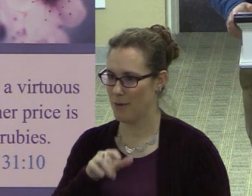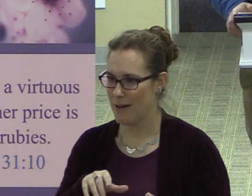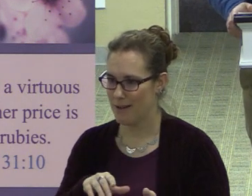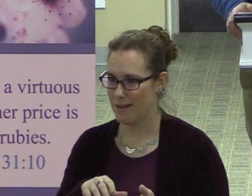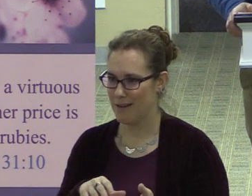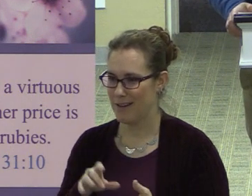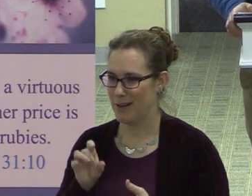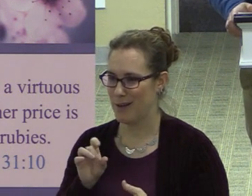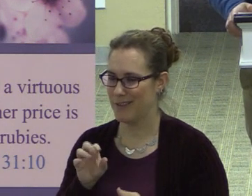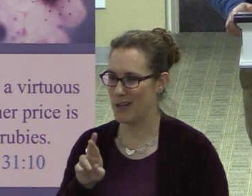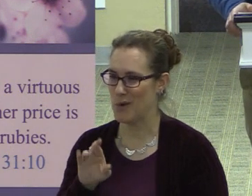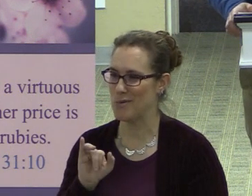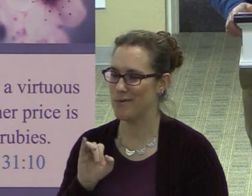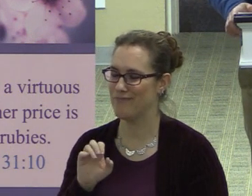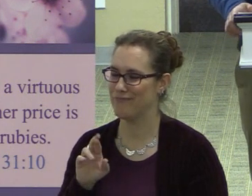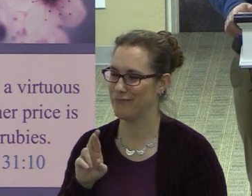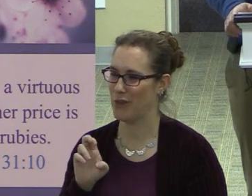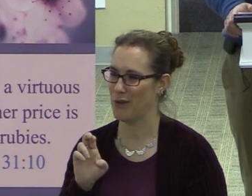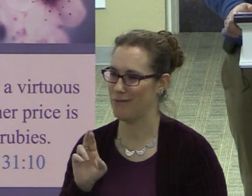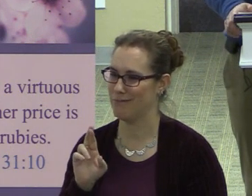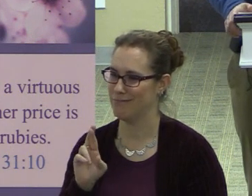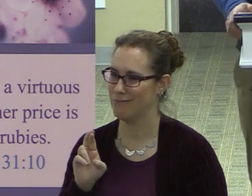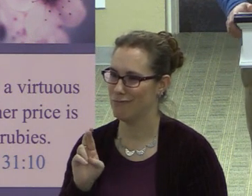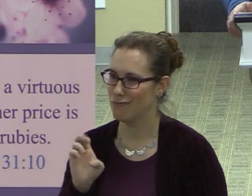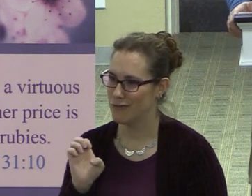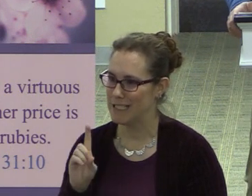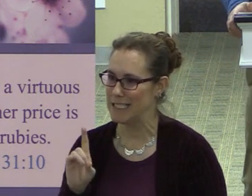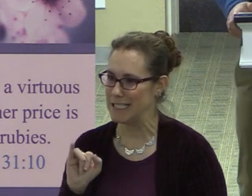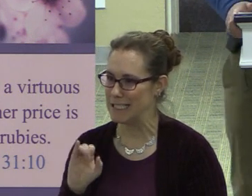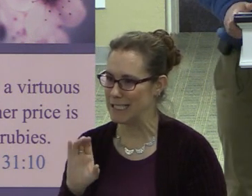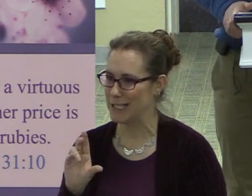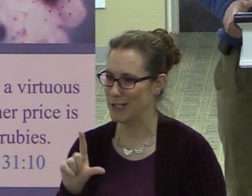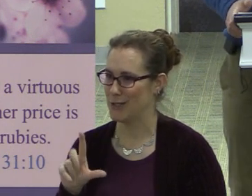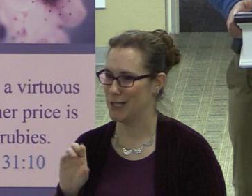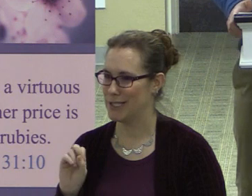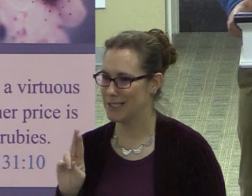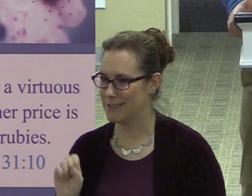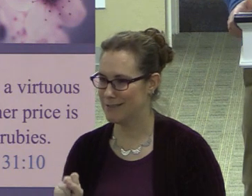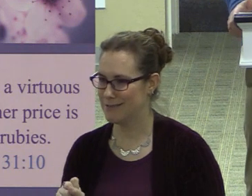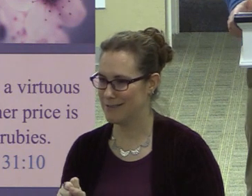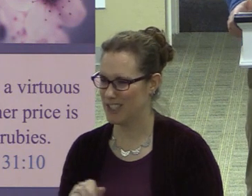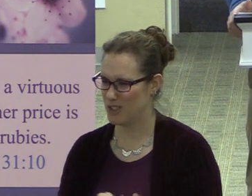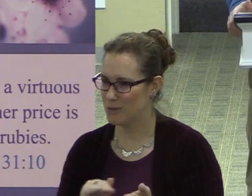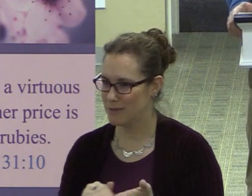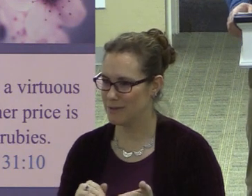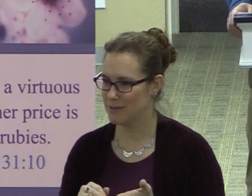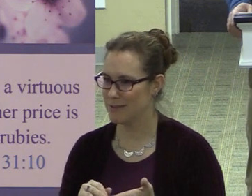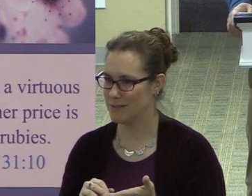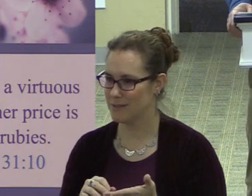excuse. And this is actually Moses not so much doubting in God, but in himself.